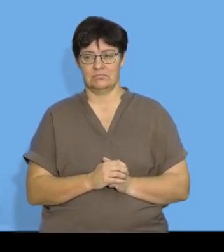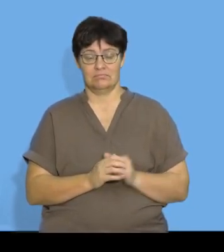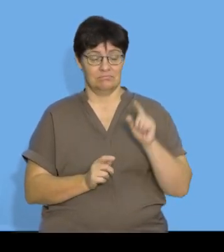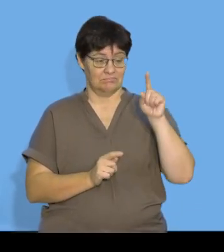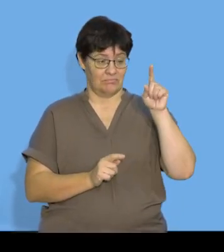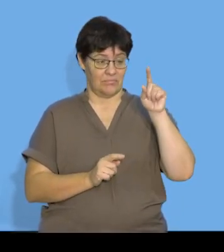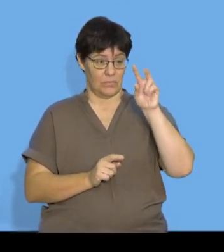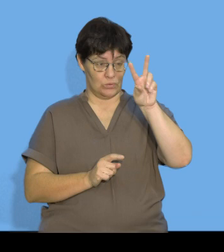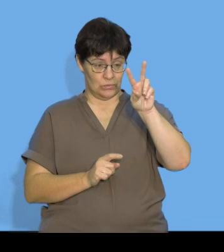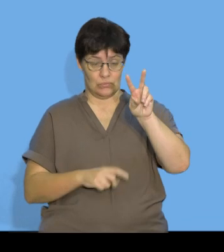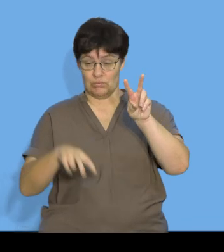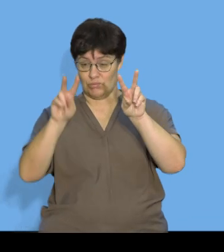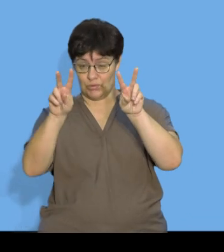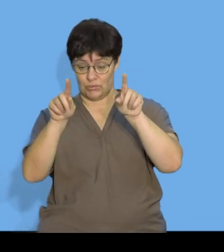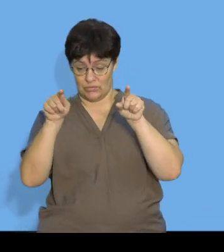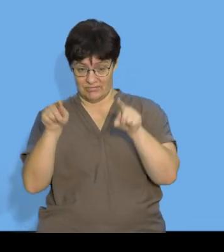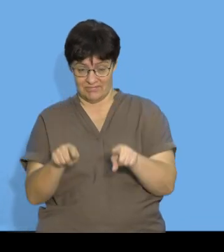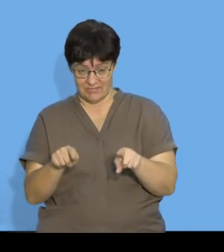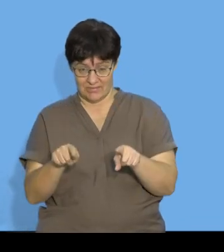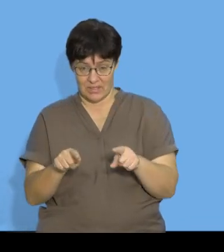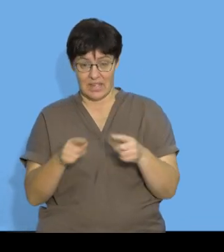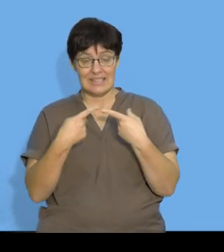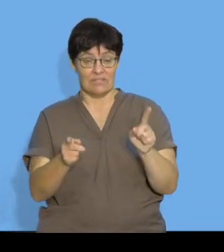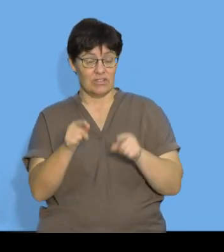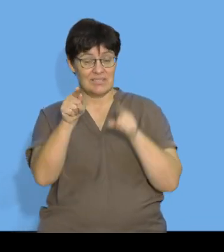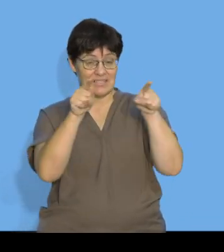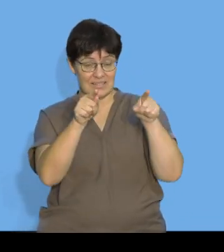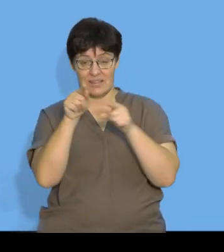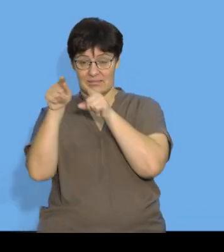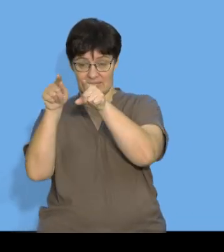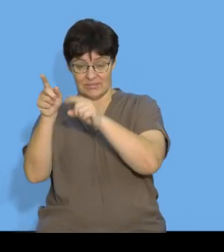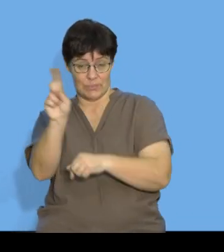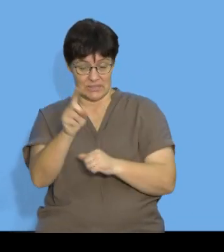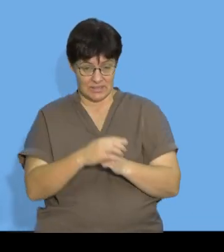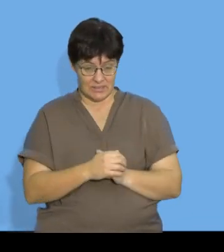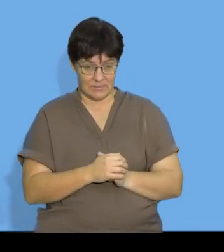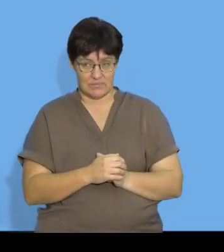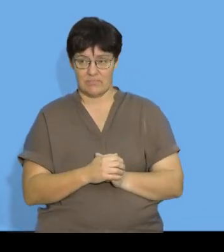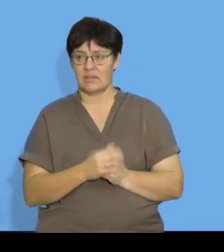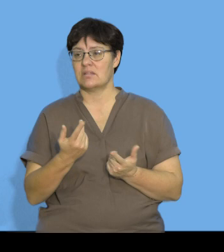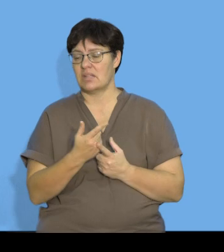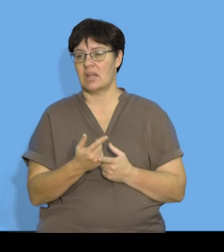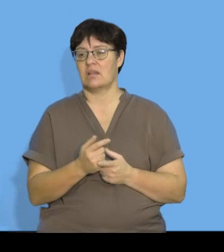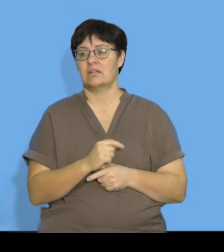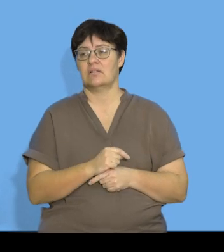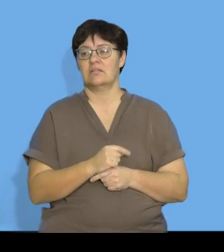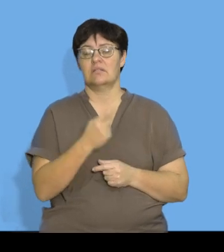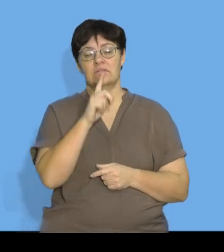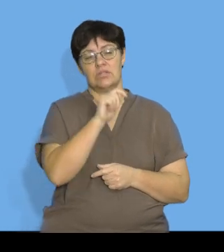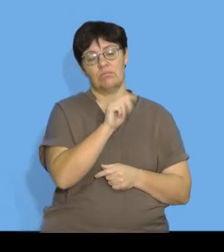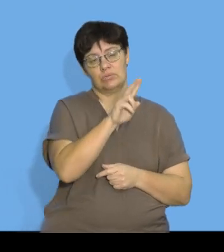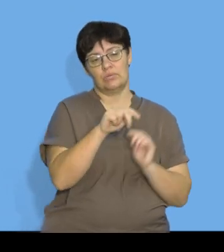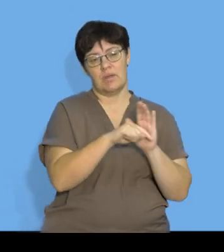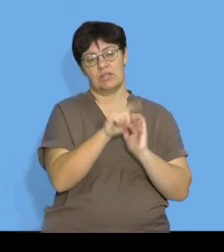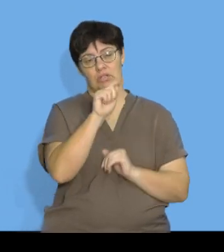between these 2 terms, if I were to calculate the common difference, we know that I can say term 2 minus